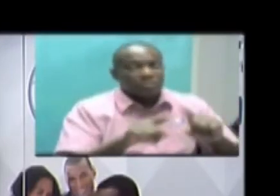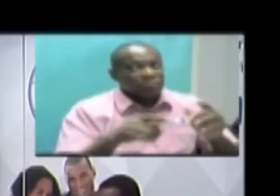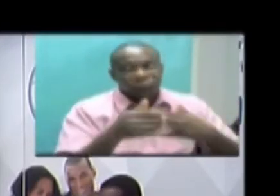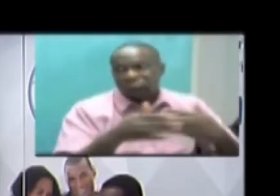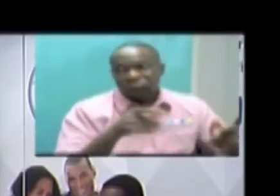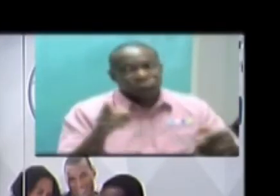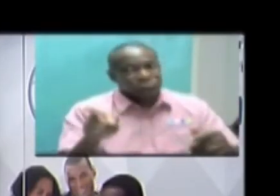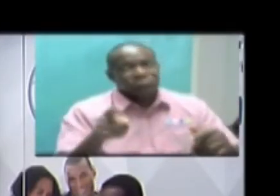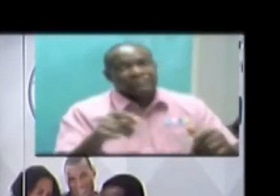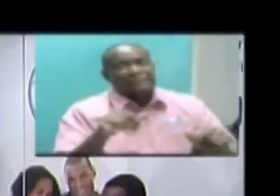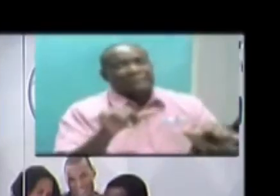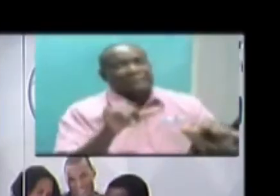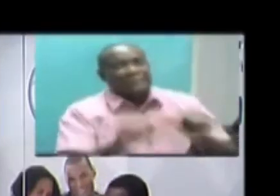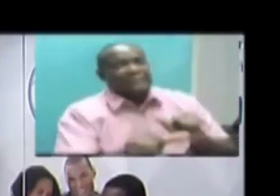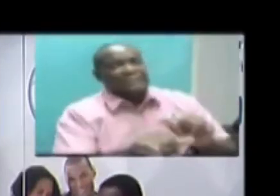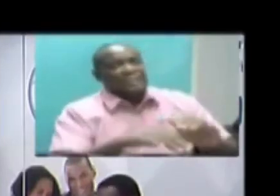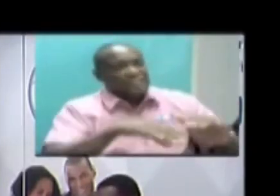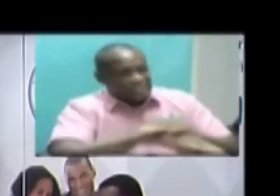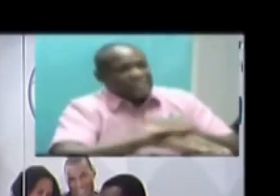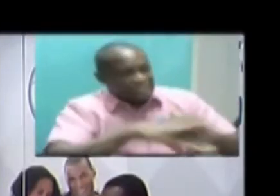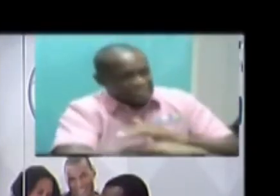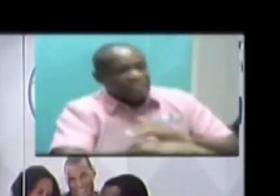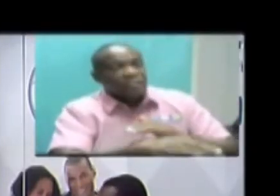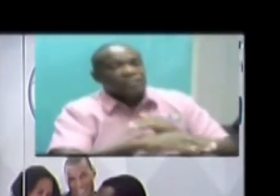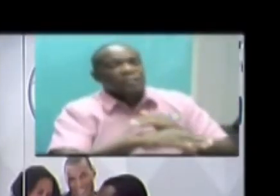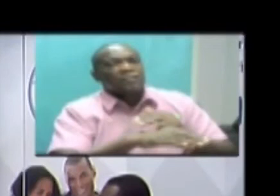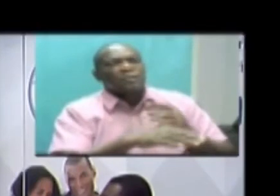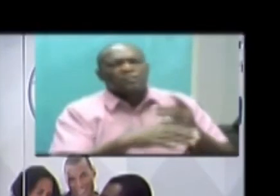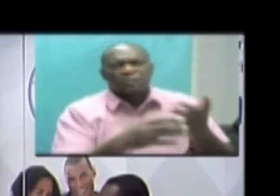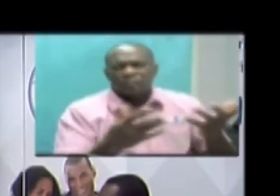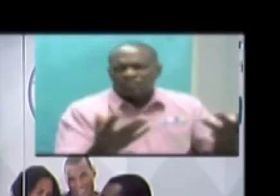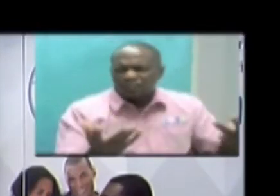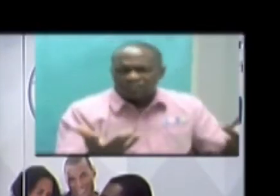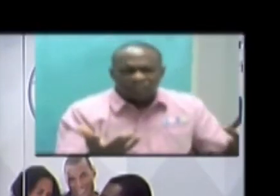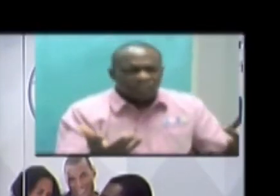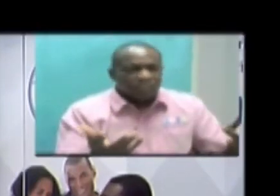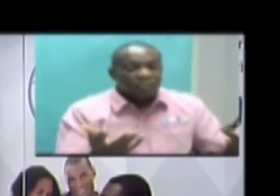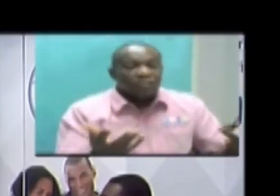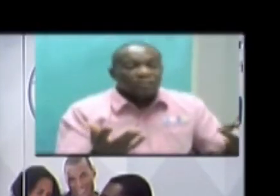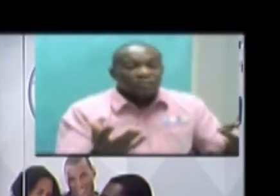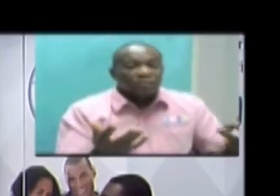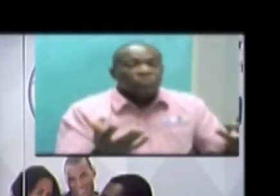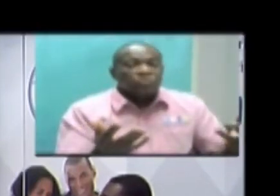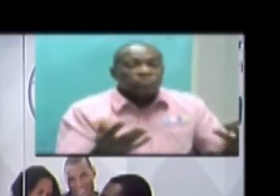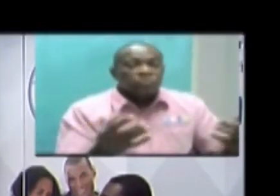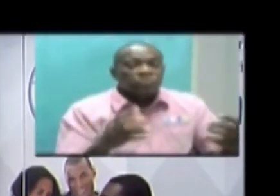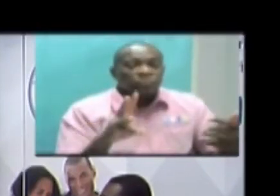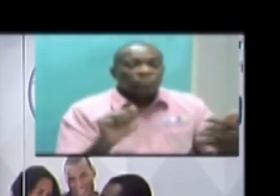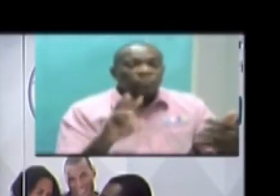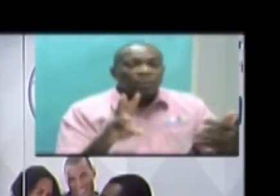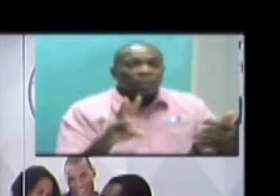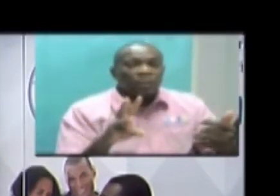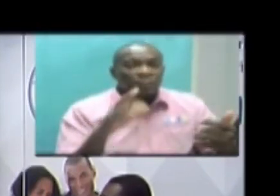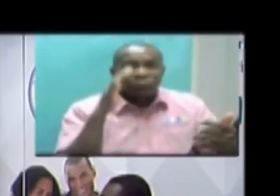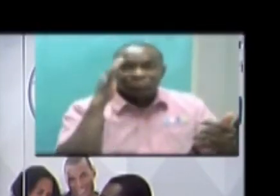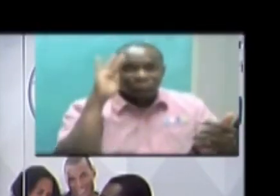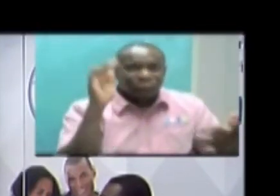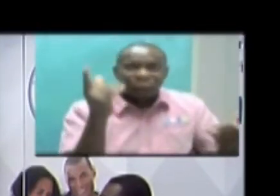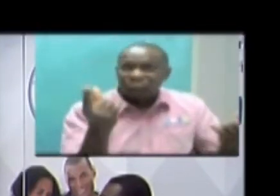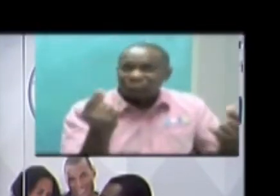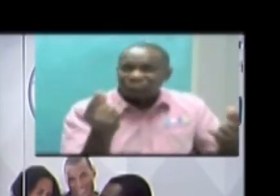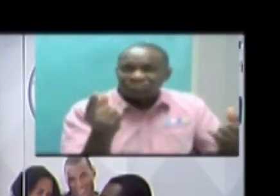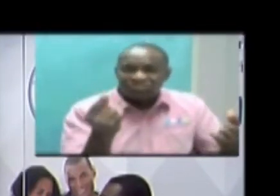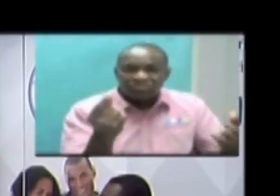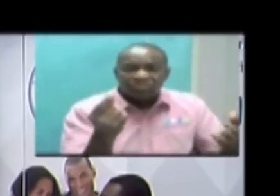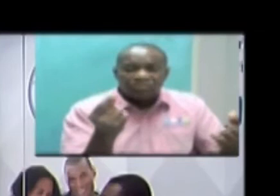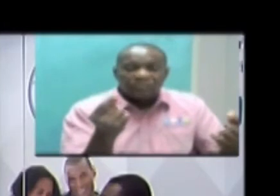my daughter also with a new other device with data. So I don't know what to do here, because